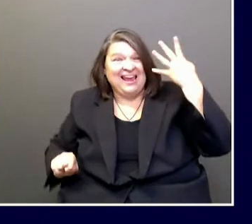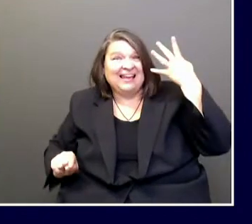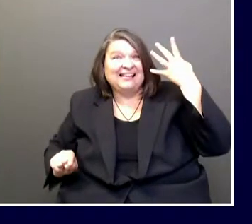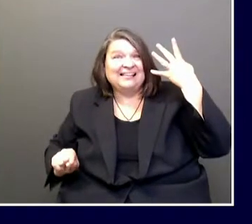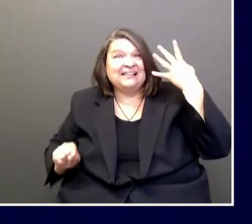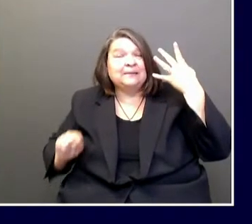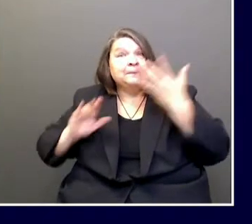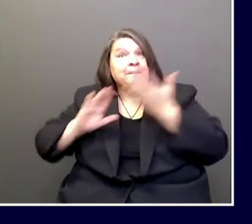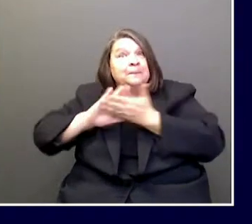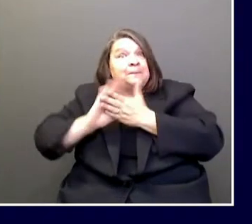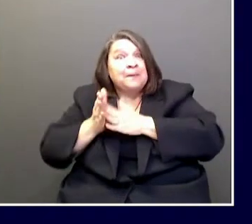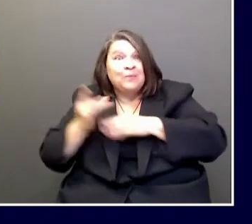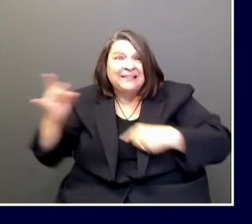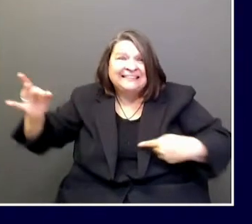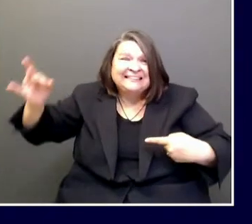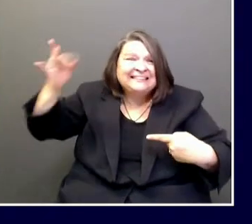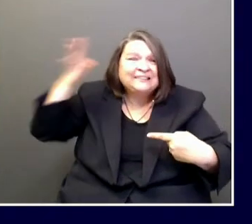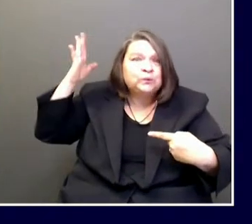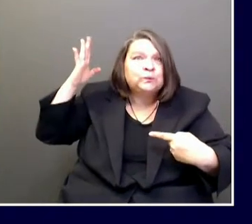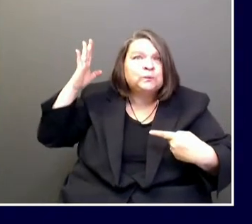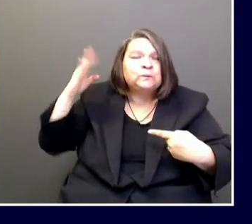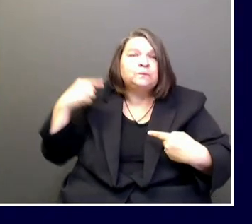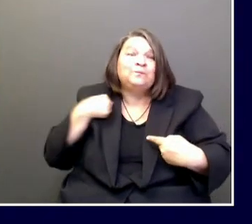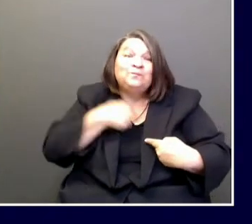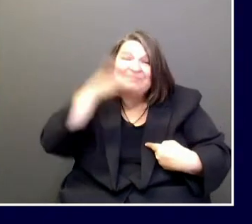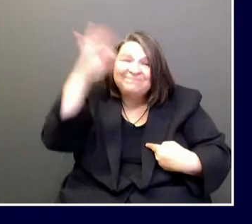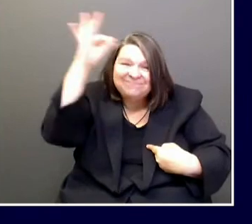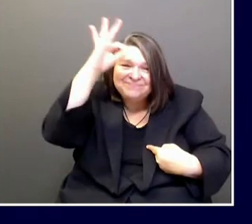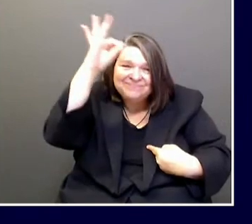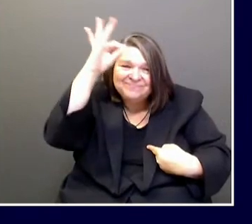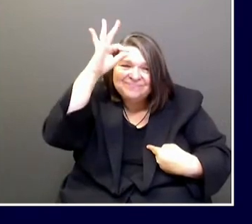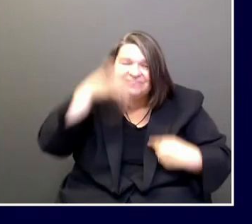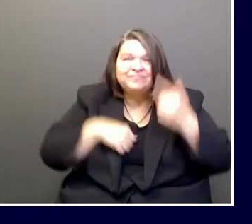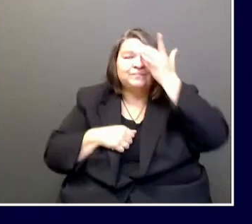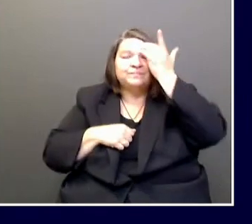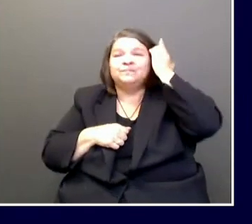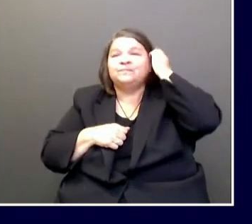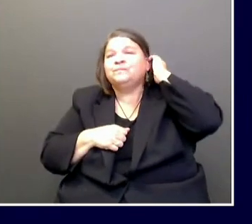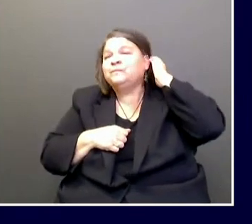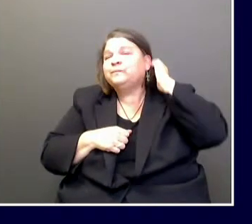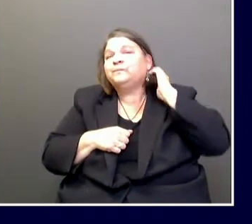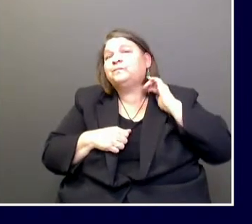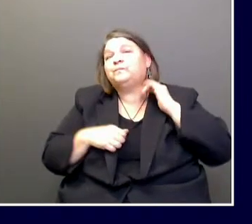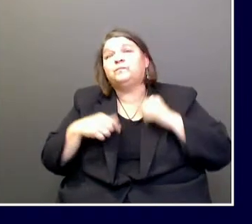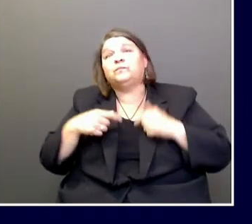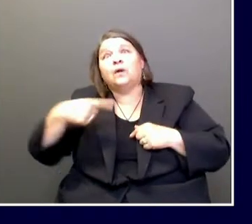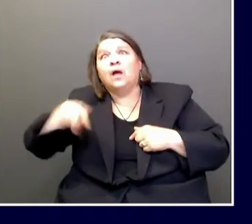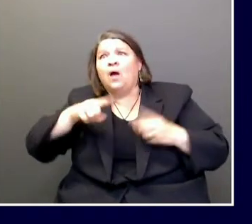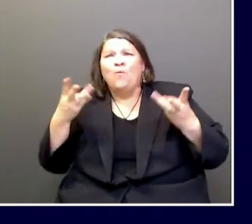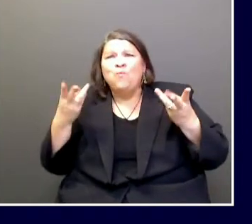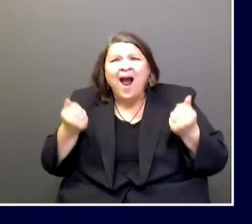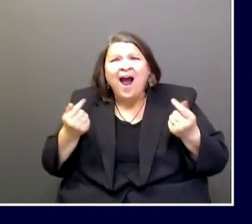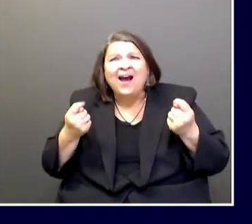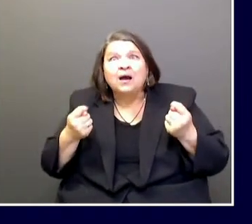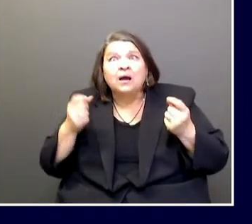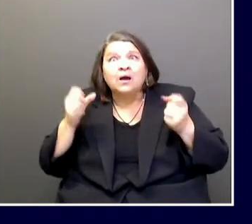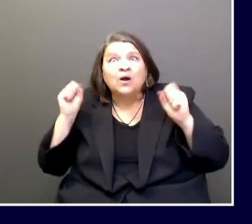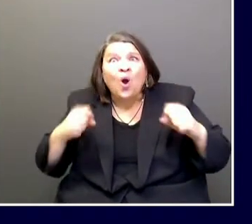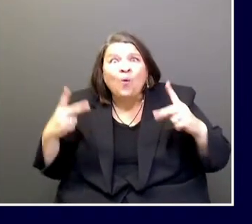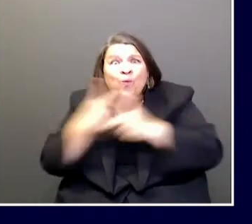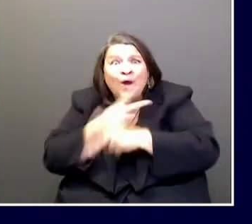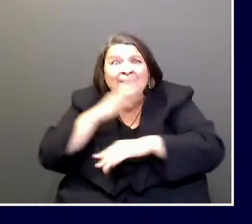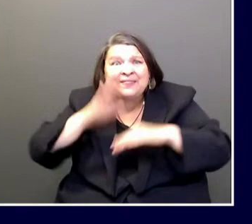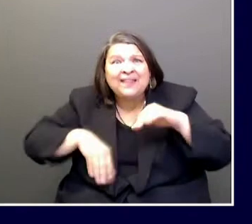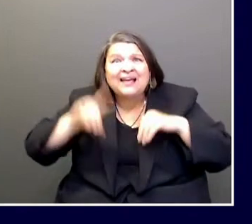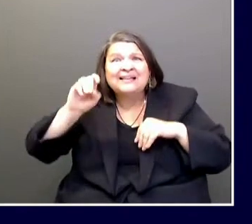possibility. And for those who are concerned when they hear that, the best thing that you can do is to do what the commissioner just noted, go out and